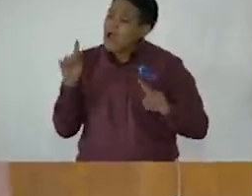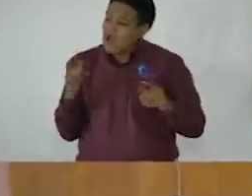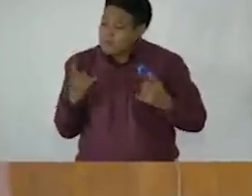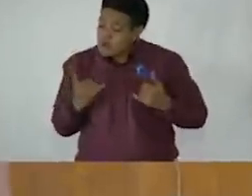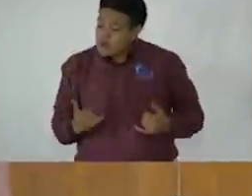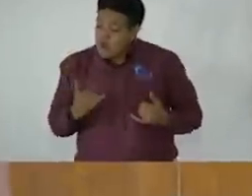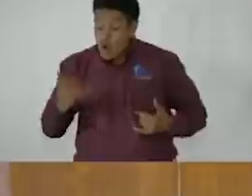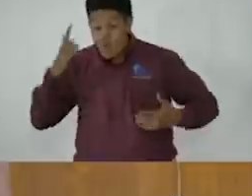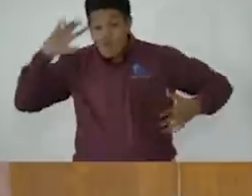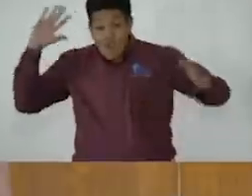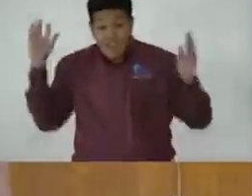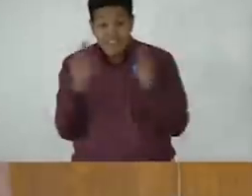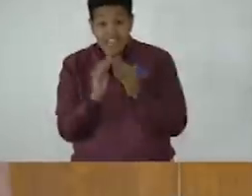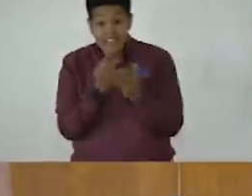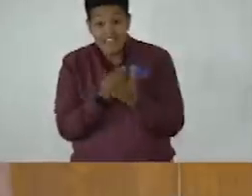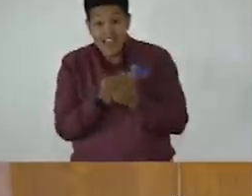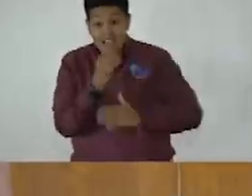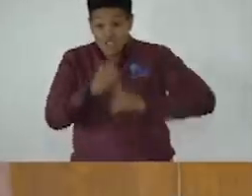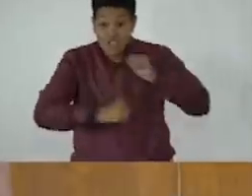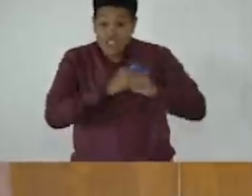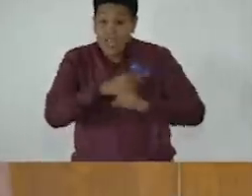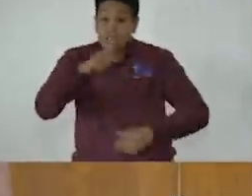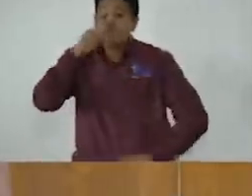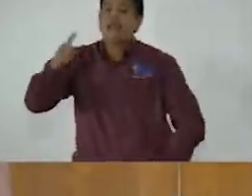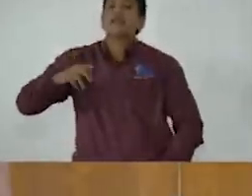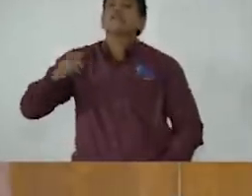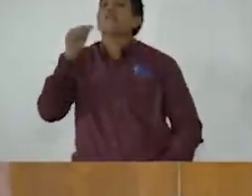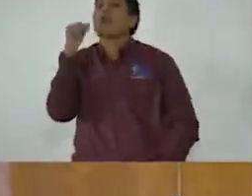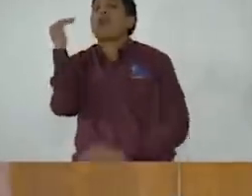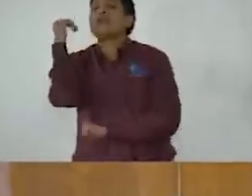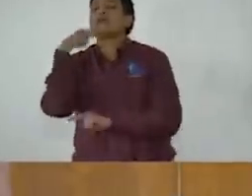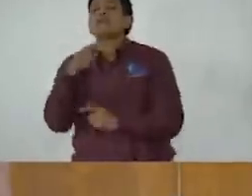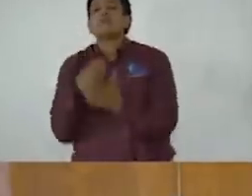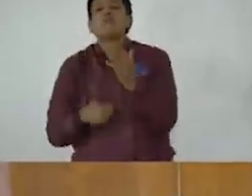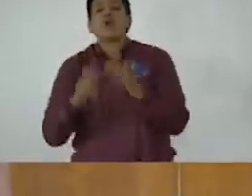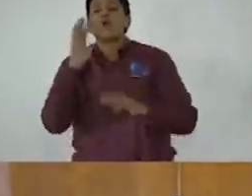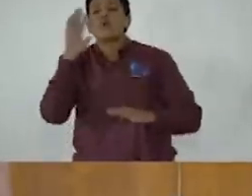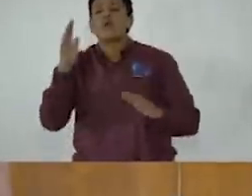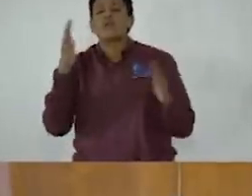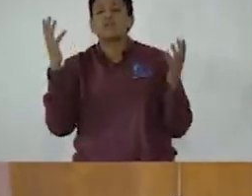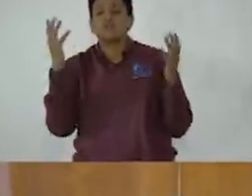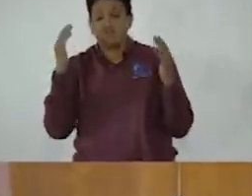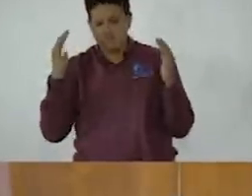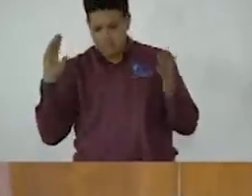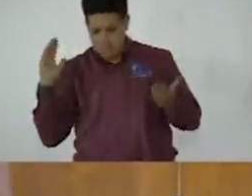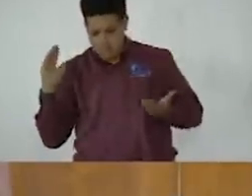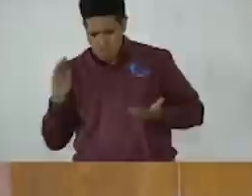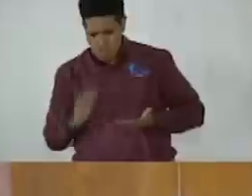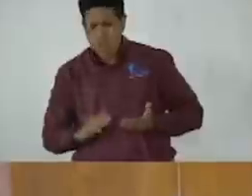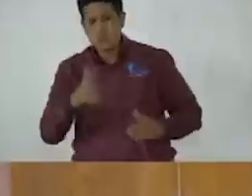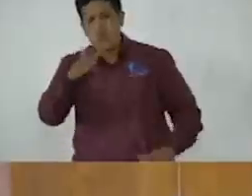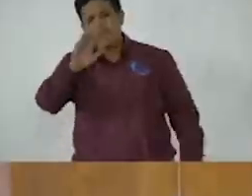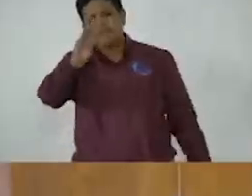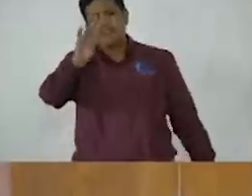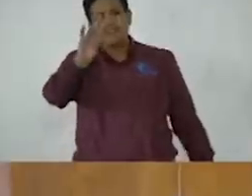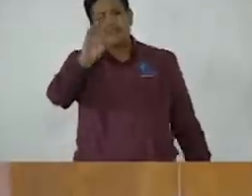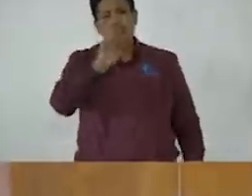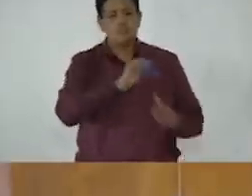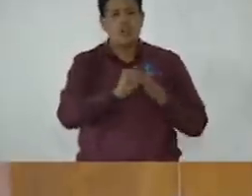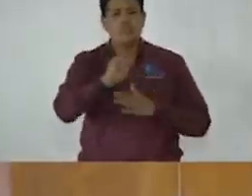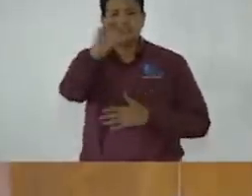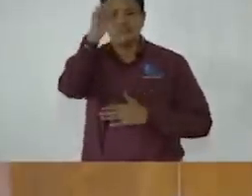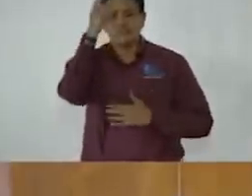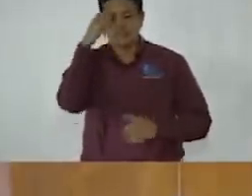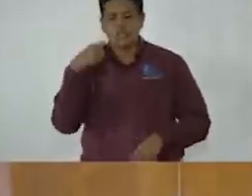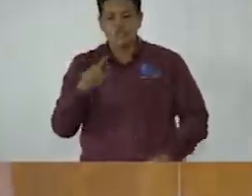the entire fiscal year, it is highly unlikely that these prices will fall to the average of 67.50